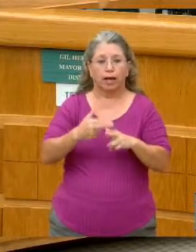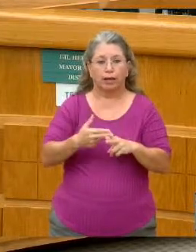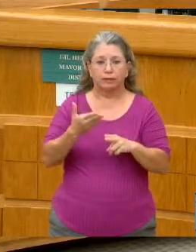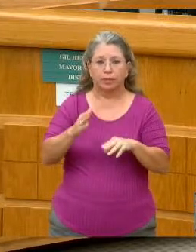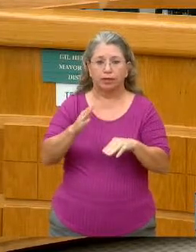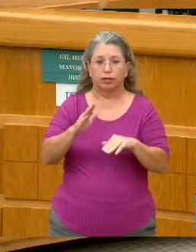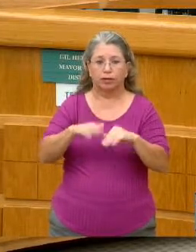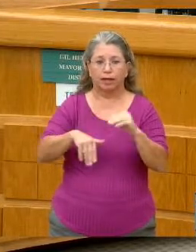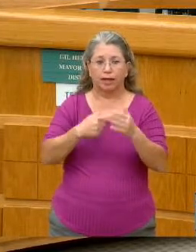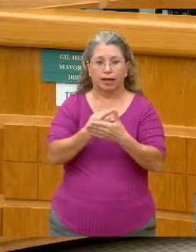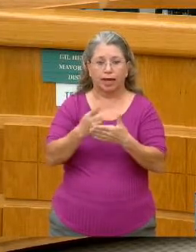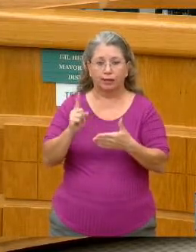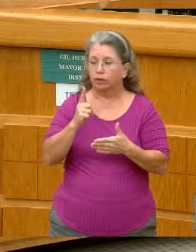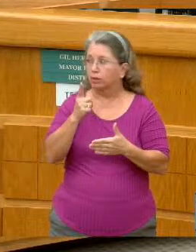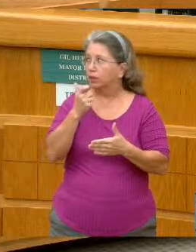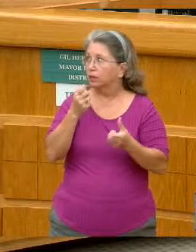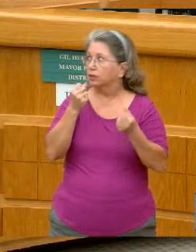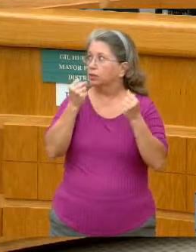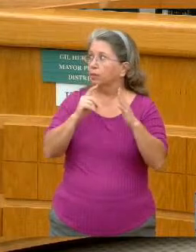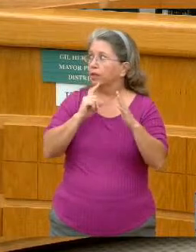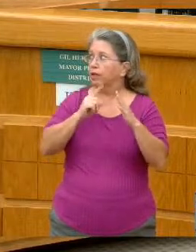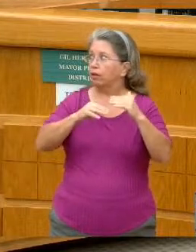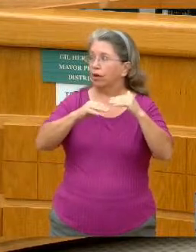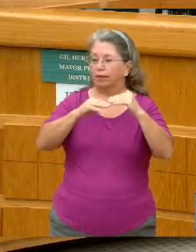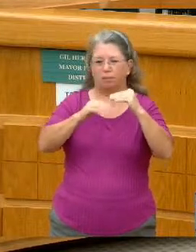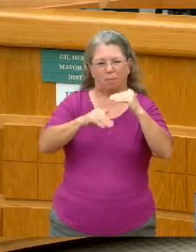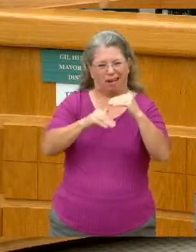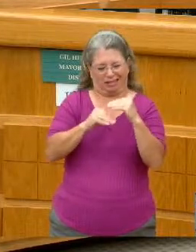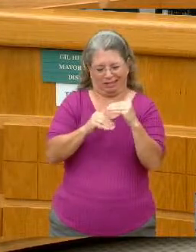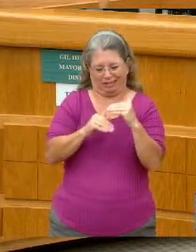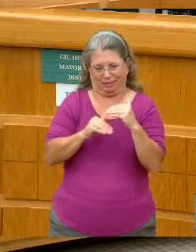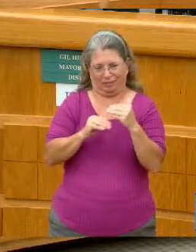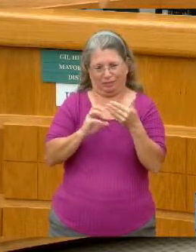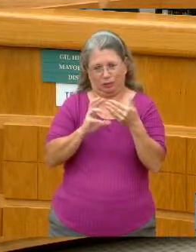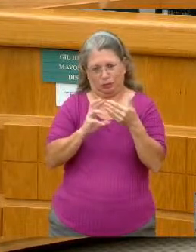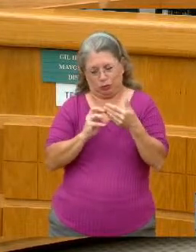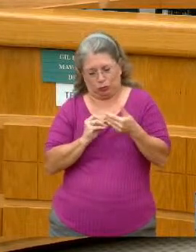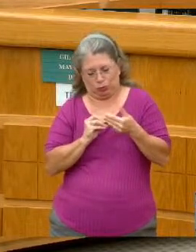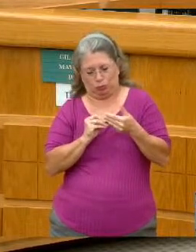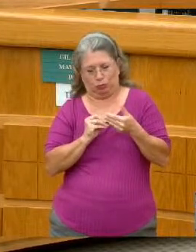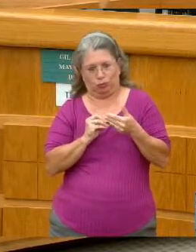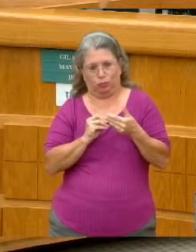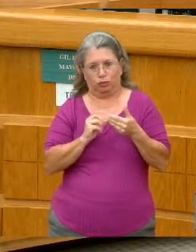because so many are down here at the bottom that I couldn't fit them all in.